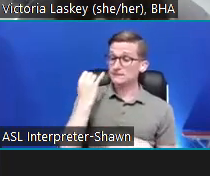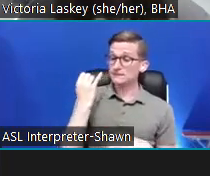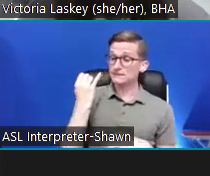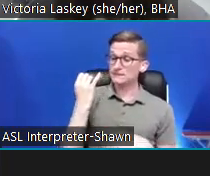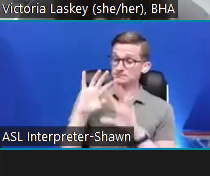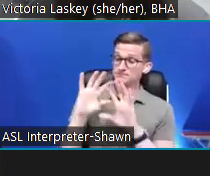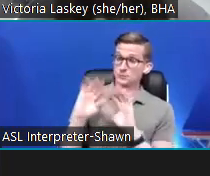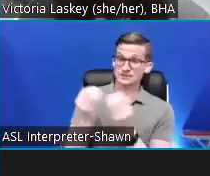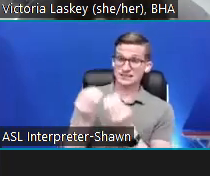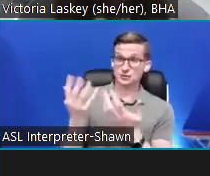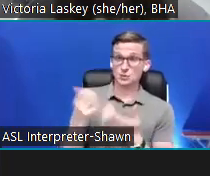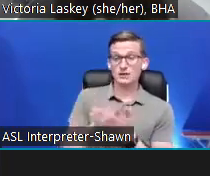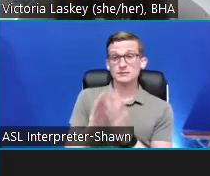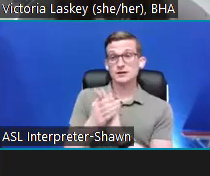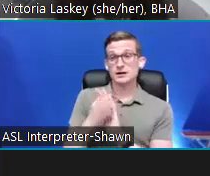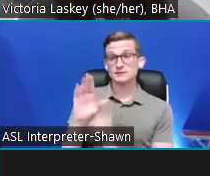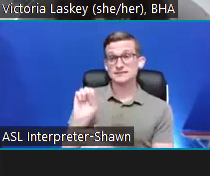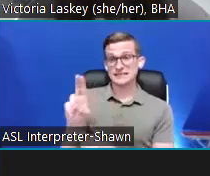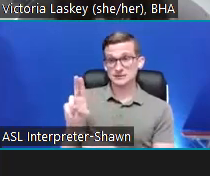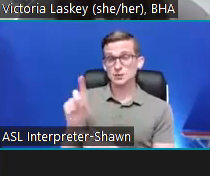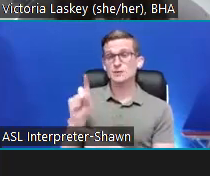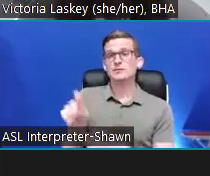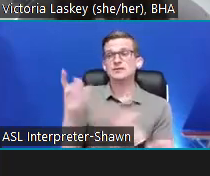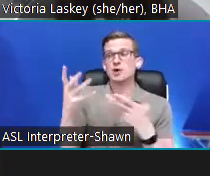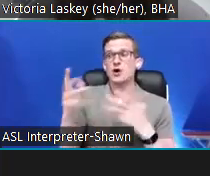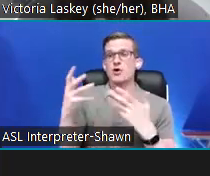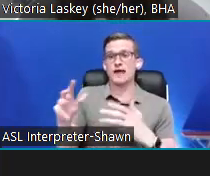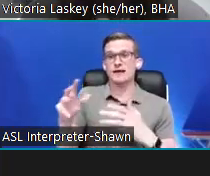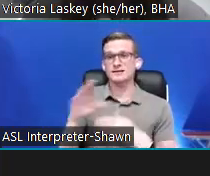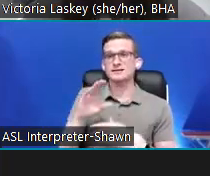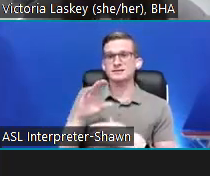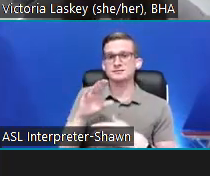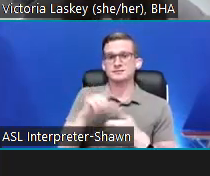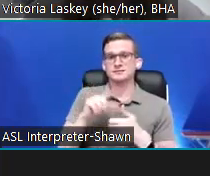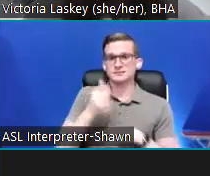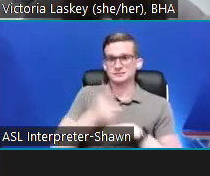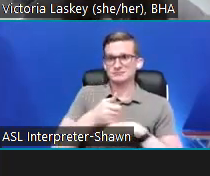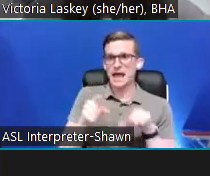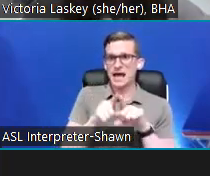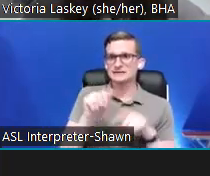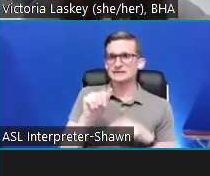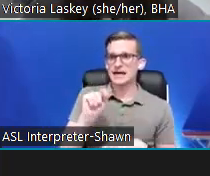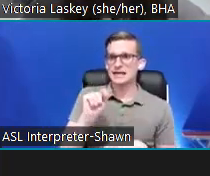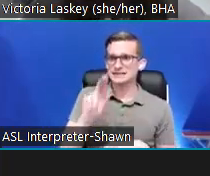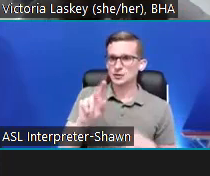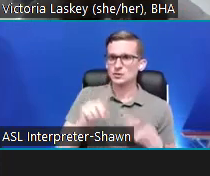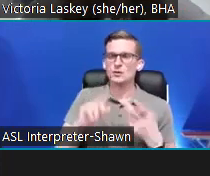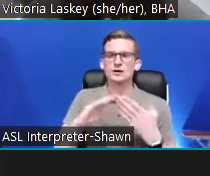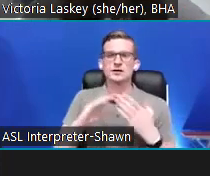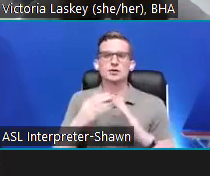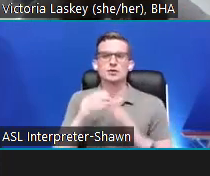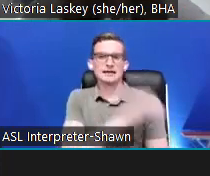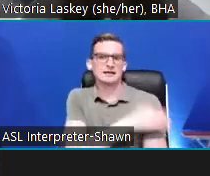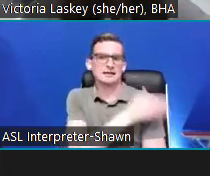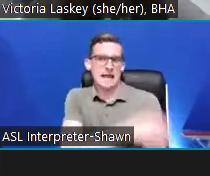be an ATU or a community clinic. So in order to be an ATU, I mean, you'd have to be 2765.